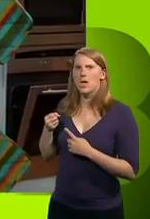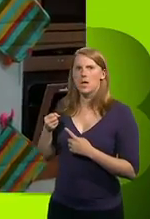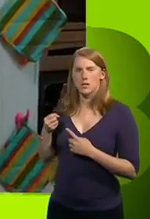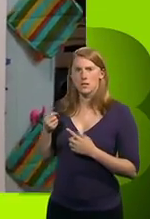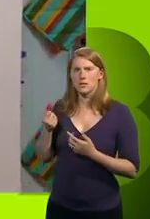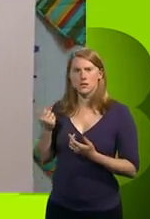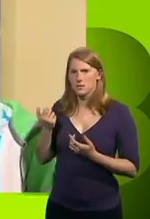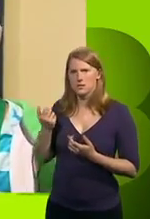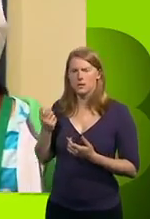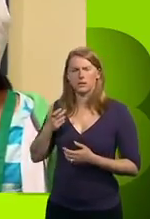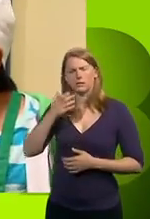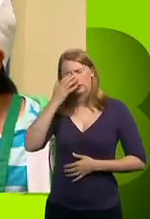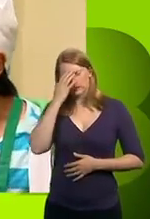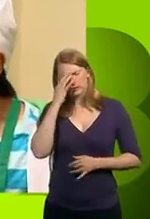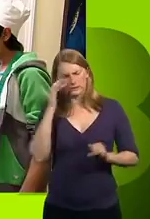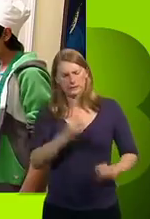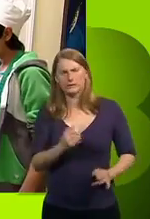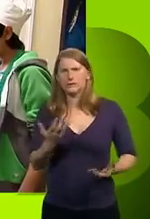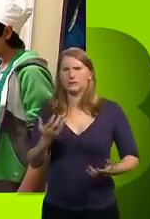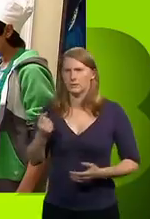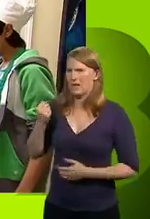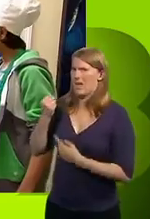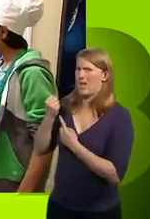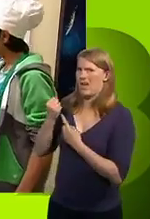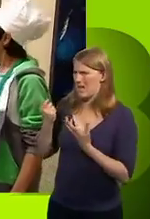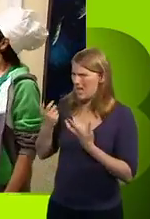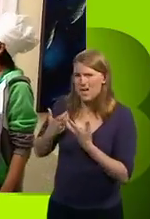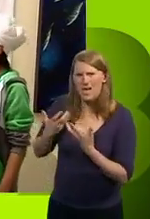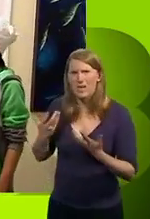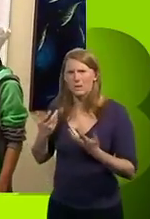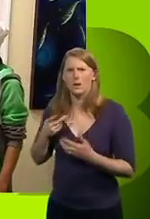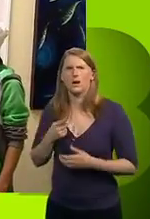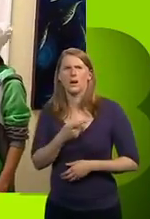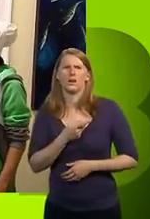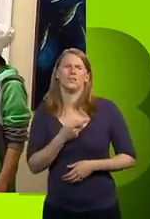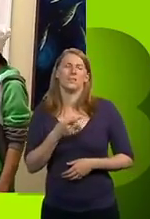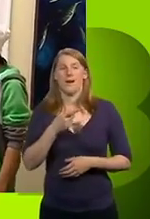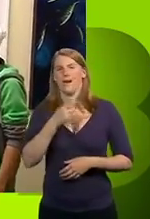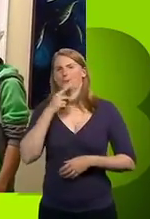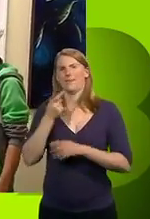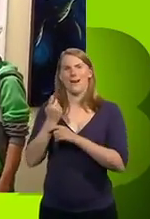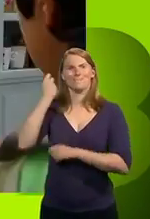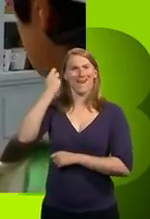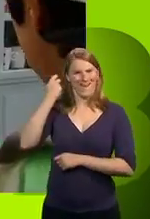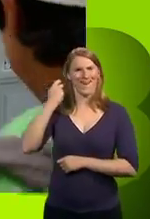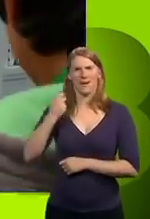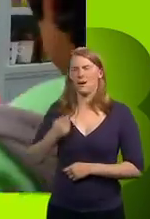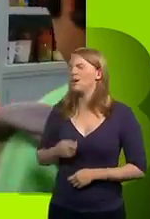Oh, no. What am I supposed to do with this? You could use it as an umbrella. It isn't funny. I want my hand